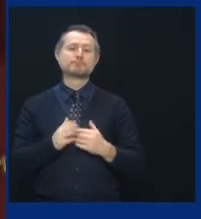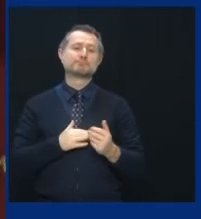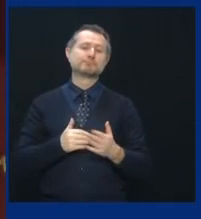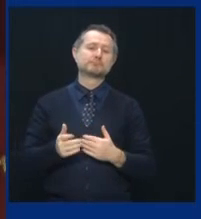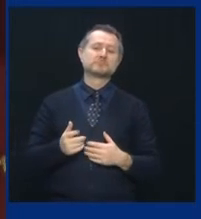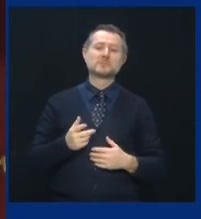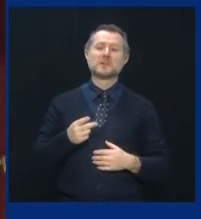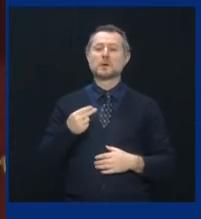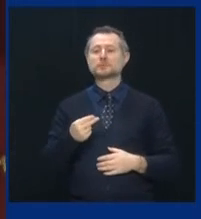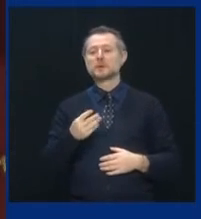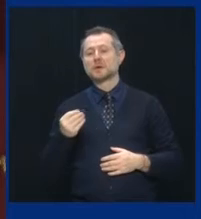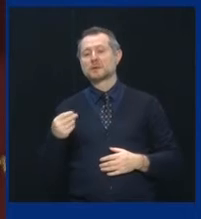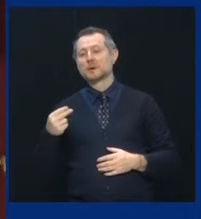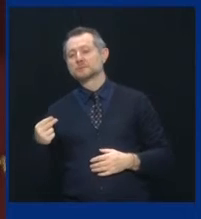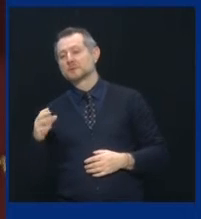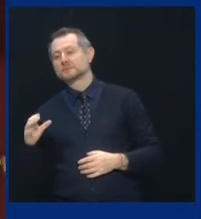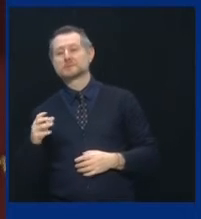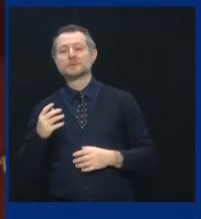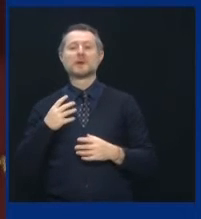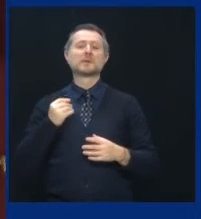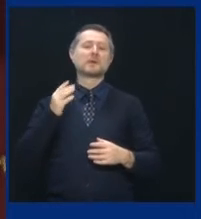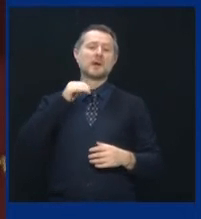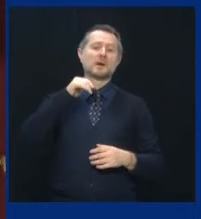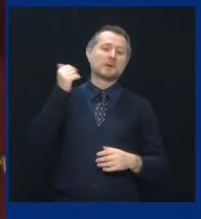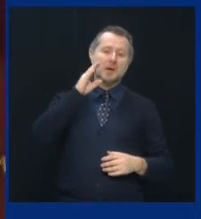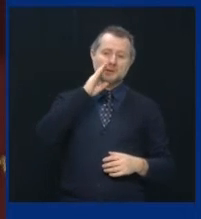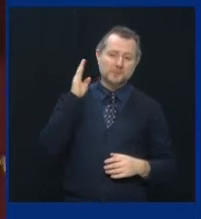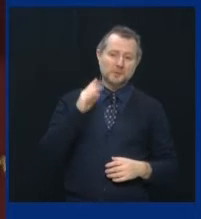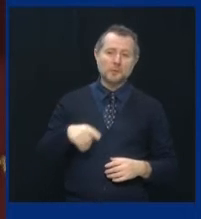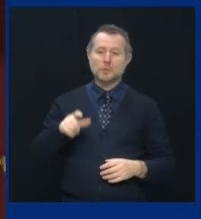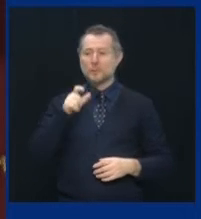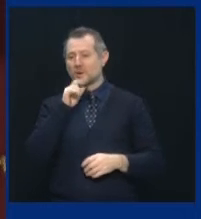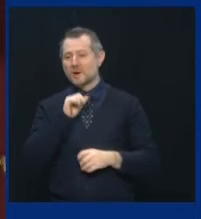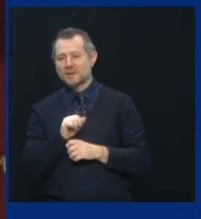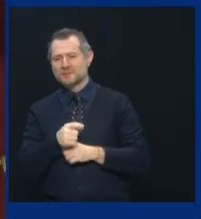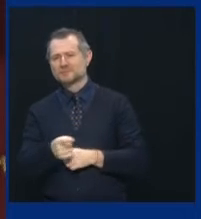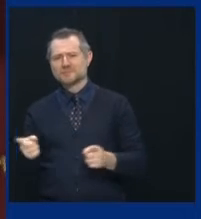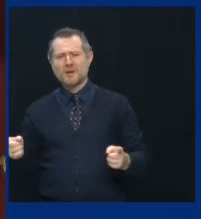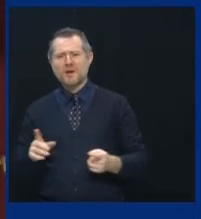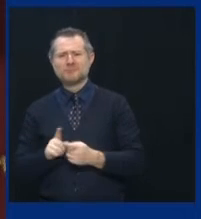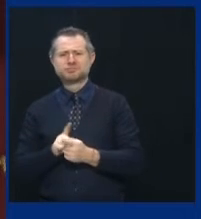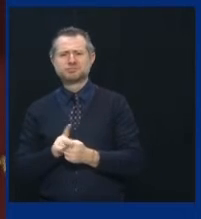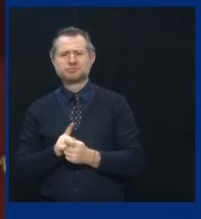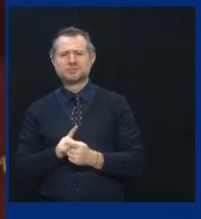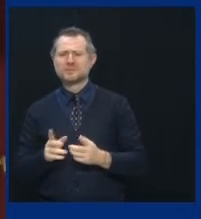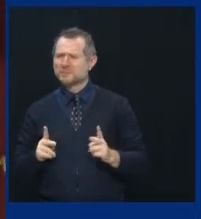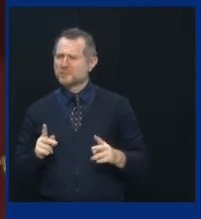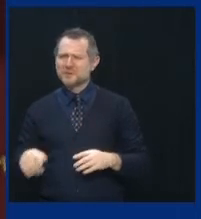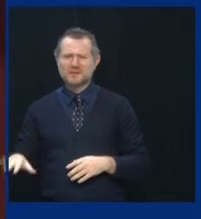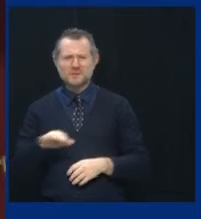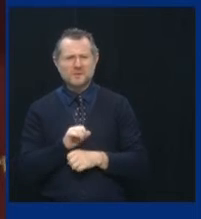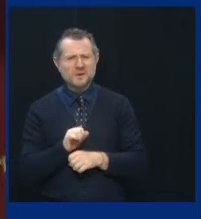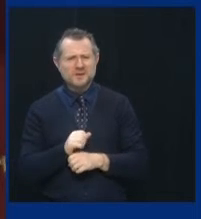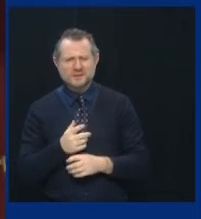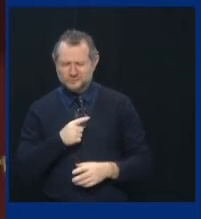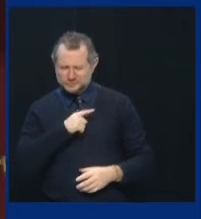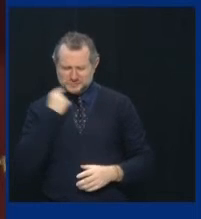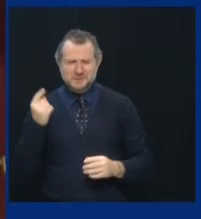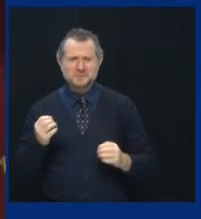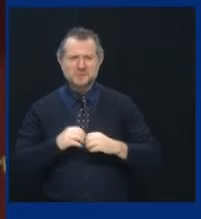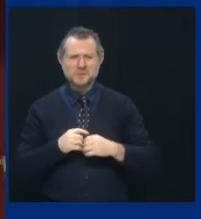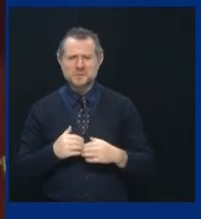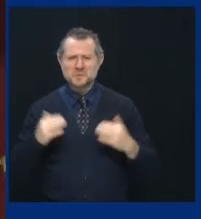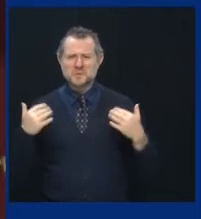H&H system, or any of the other hospitals, they are the front-facing healthcare workers. They are sitting right